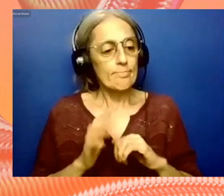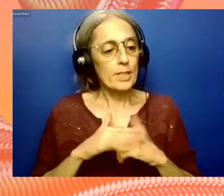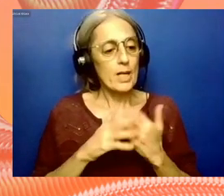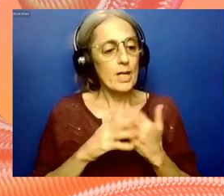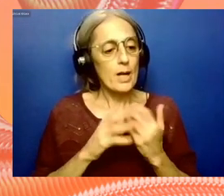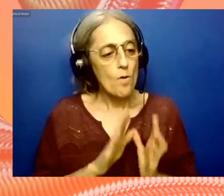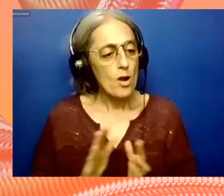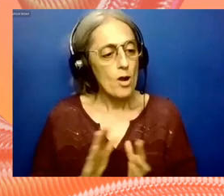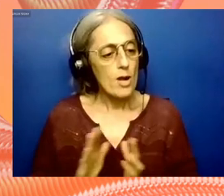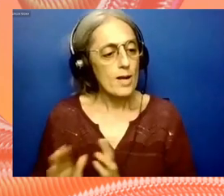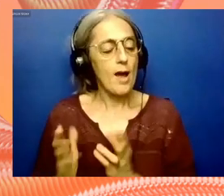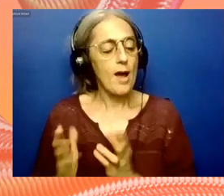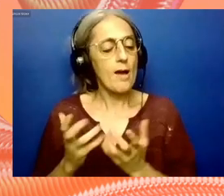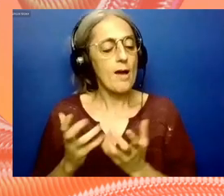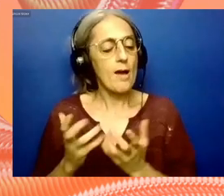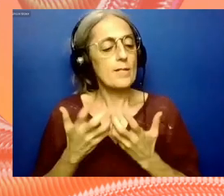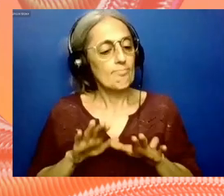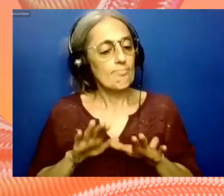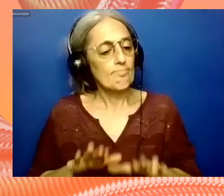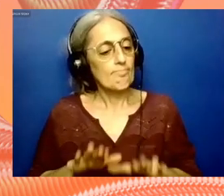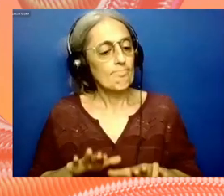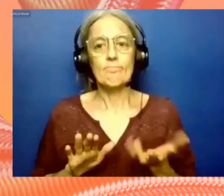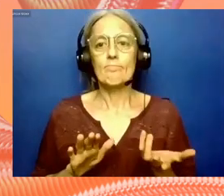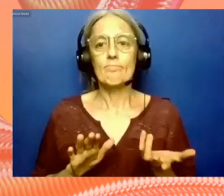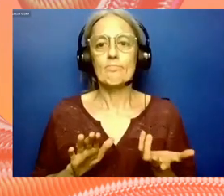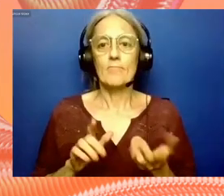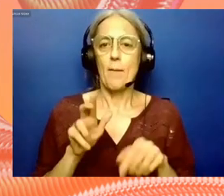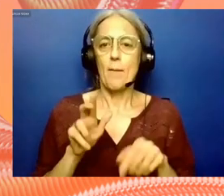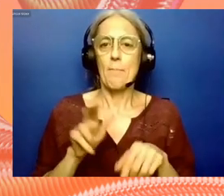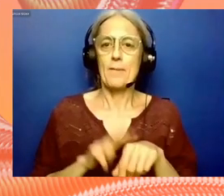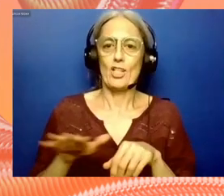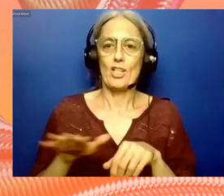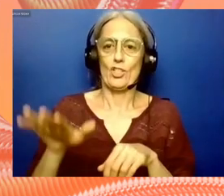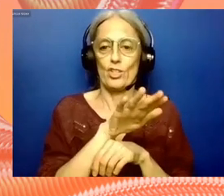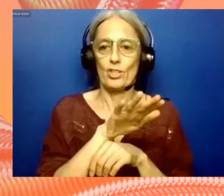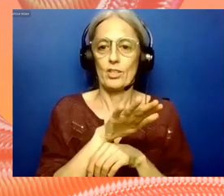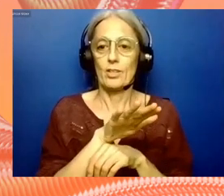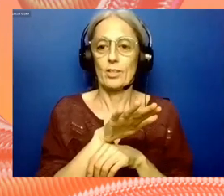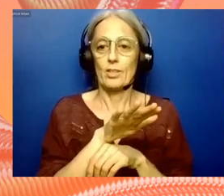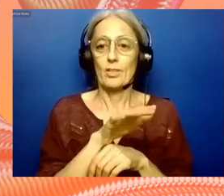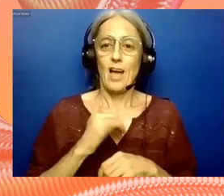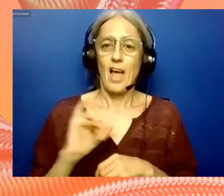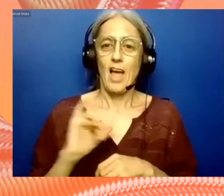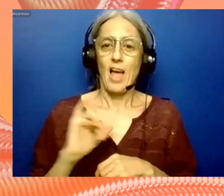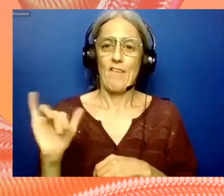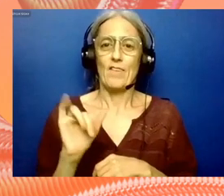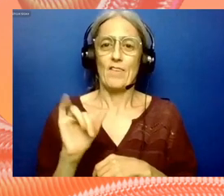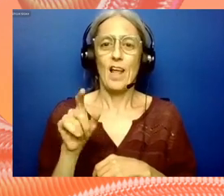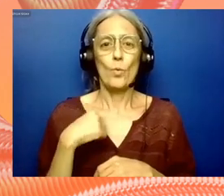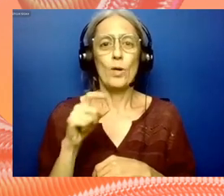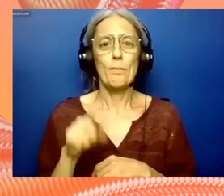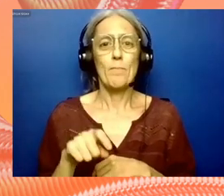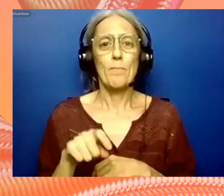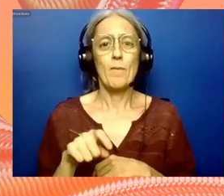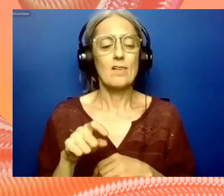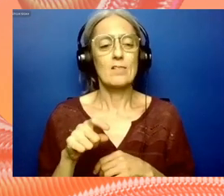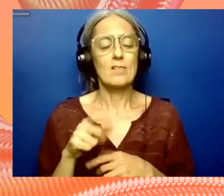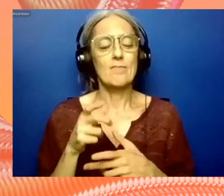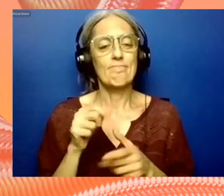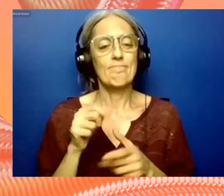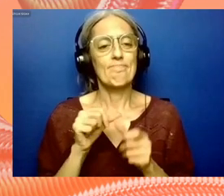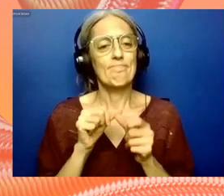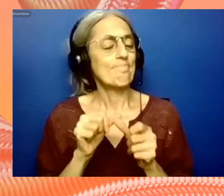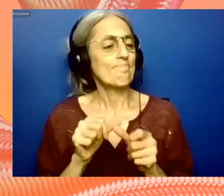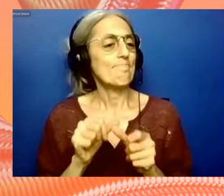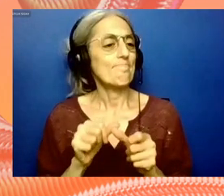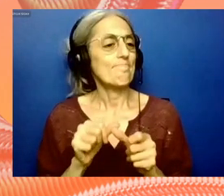But I think we just, we have to stay so human. We're not machines that are able to